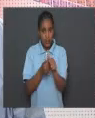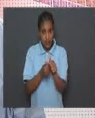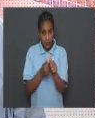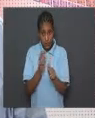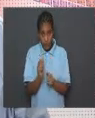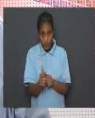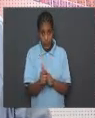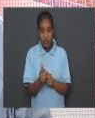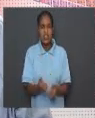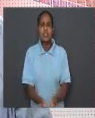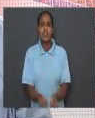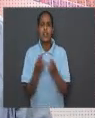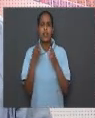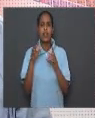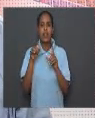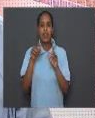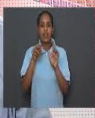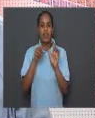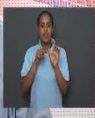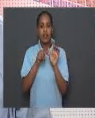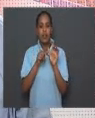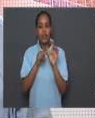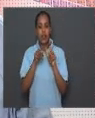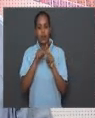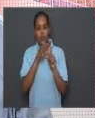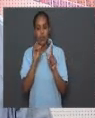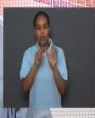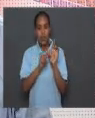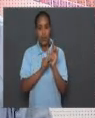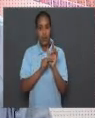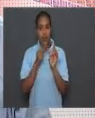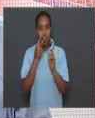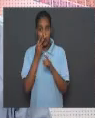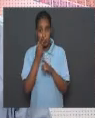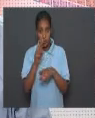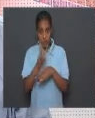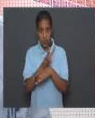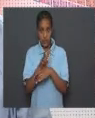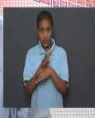moment, several cations and anions will appear on the screen.